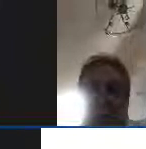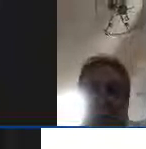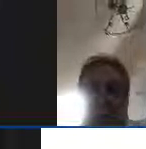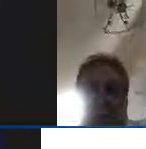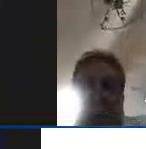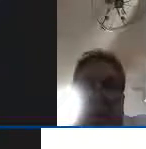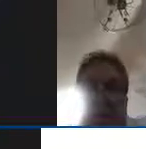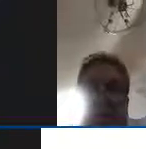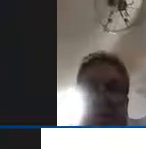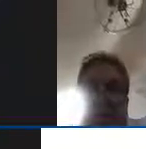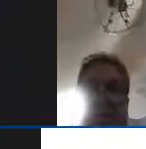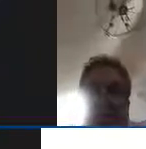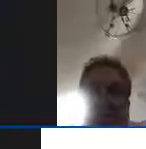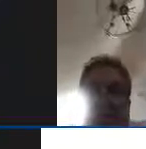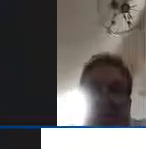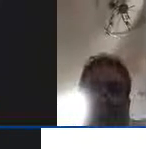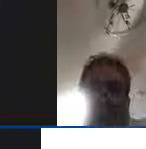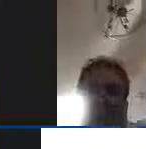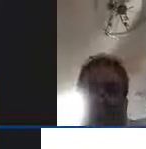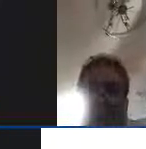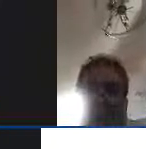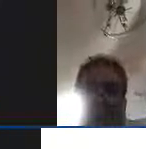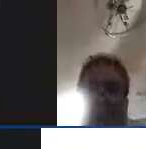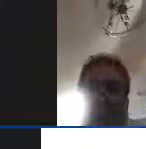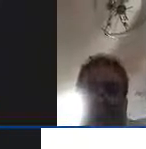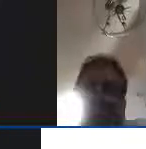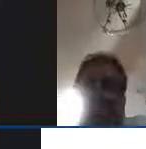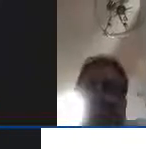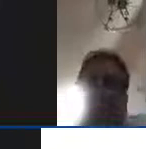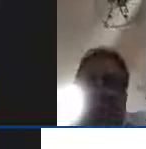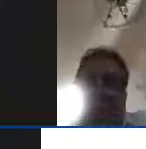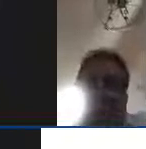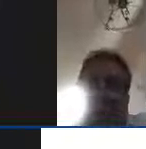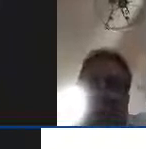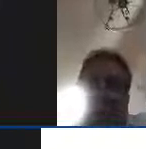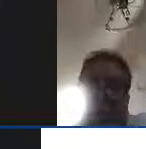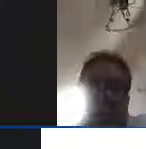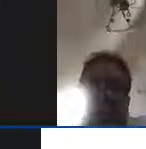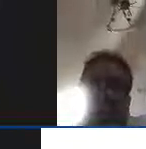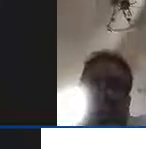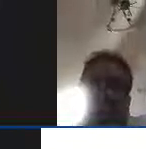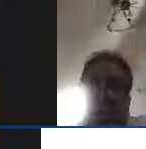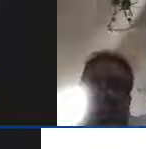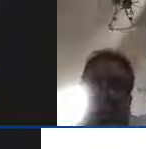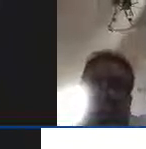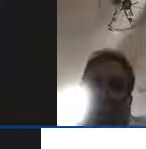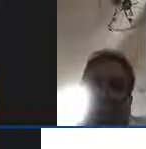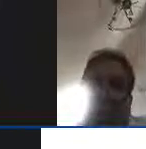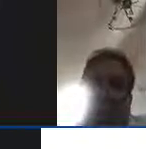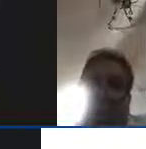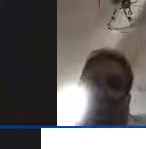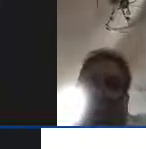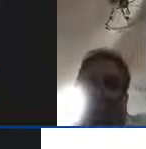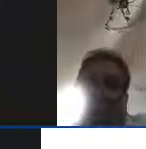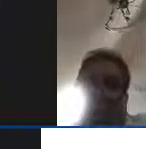a lot what has gone in to make that happen. And I just want to say how grateful I am for all of the providers in Sacramento County, whether it's the health